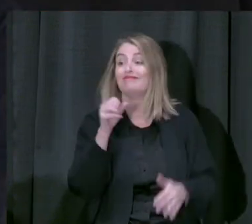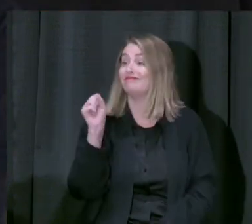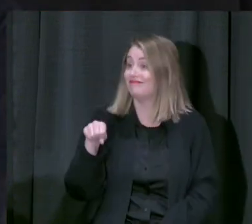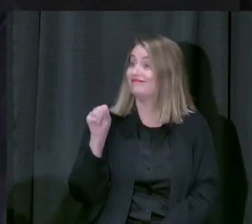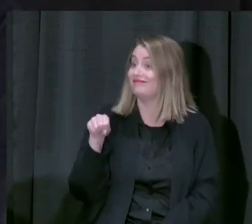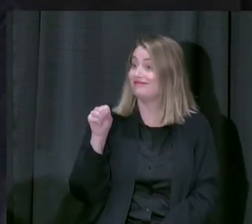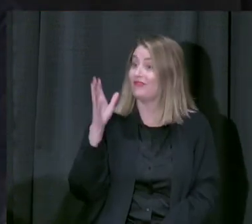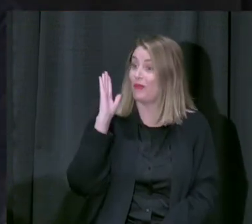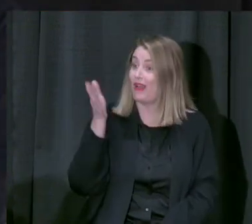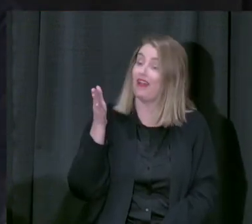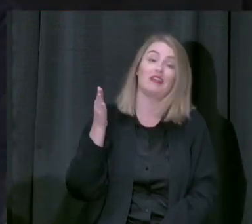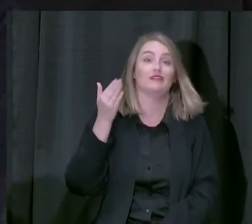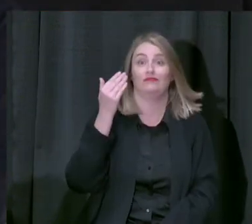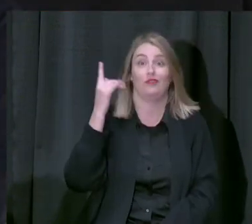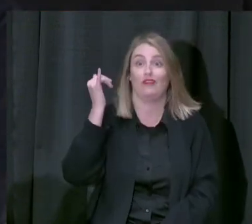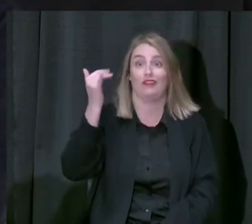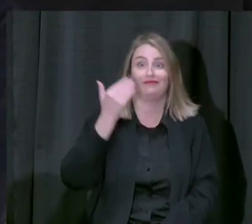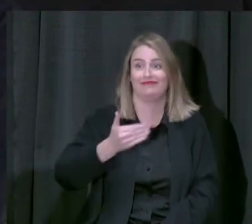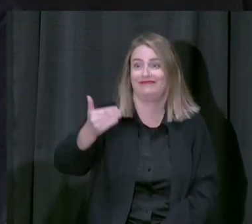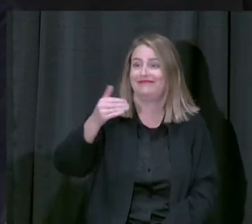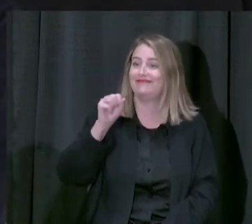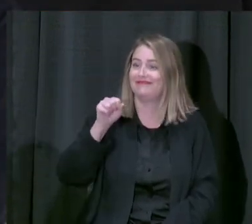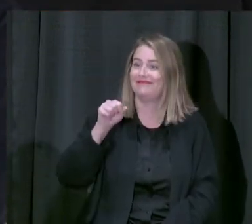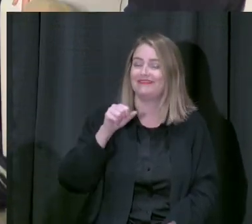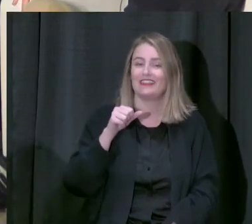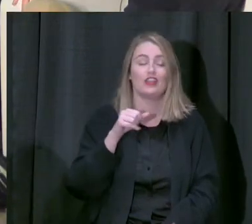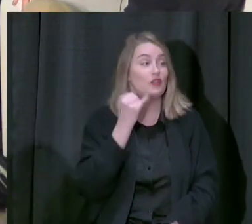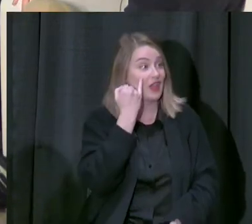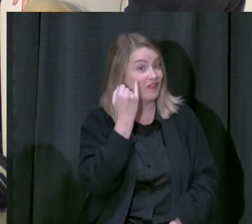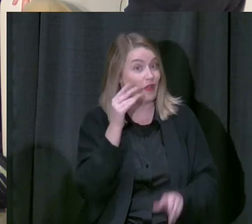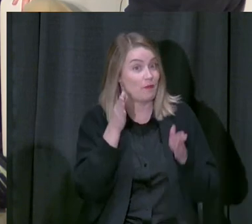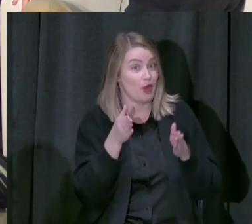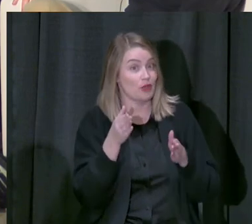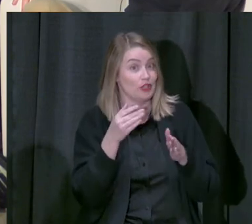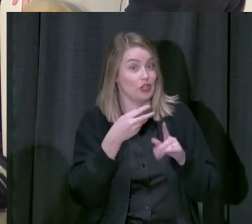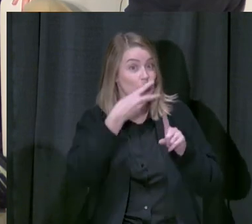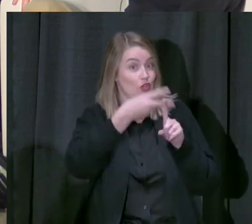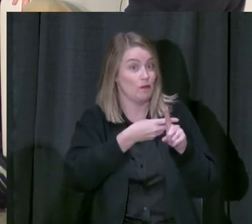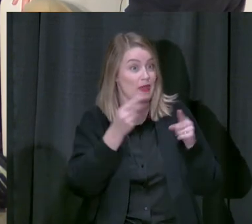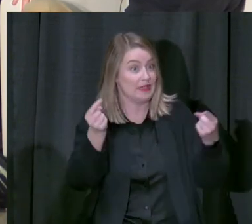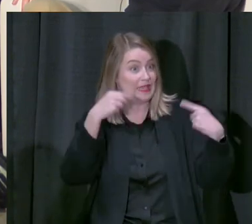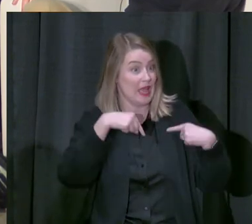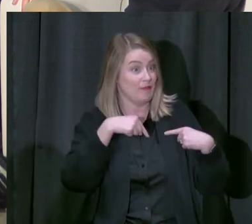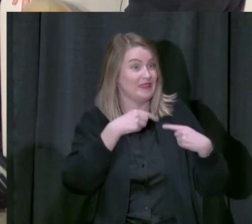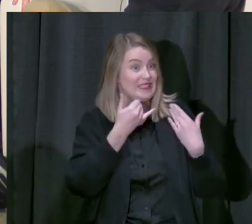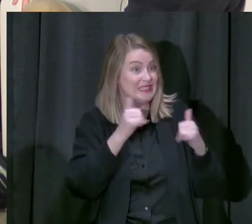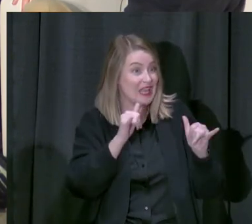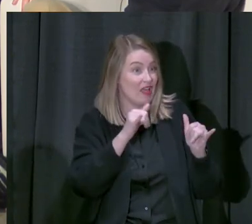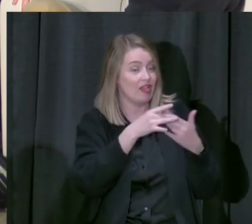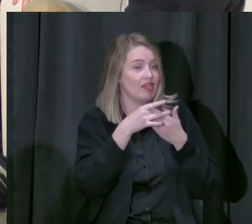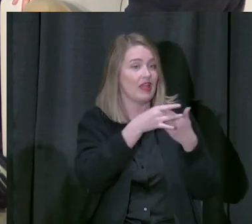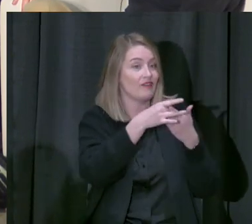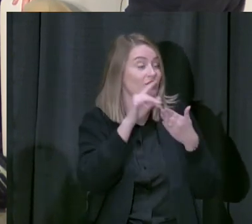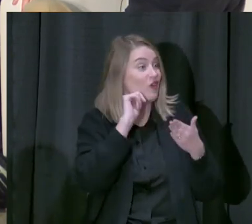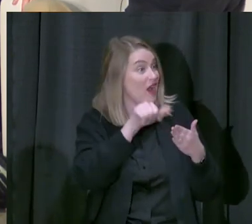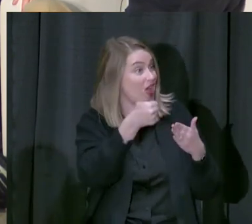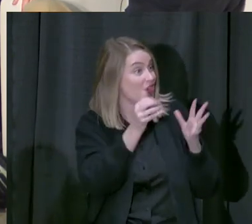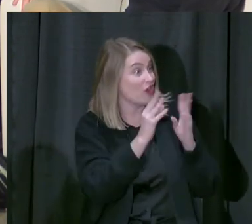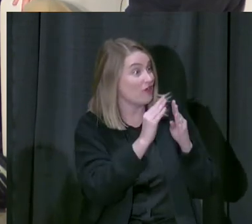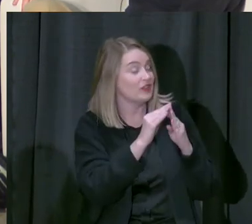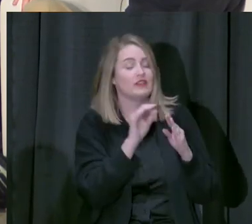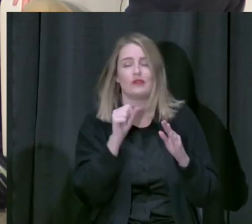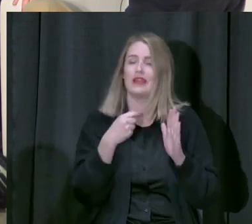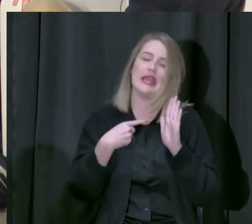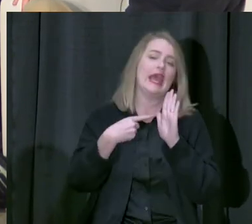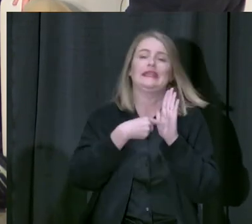You have indefinitely. Right. So if somebody were to come back in a couple months, mm-hmm. they could still navigate around for some other conference. Yeah, the exhibits would